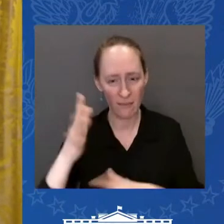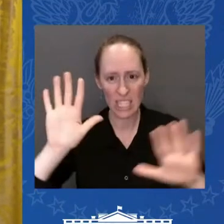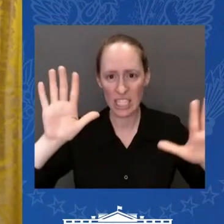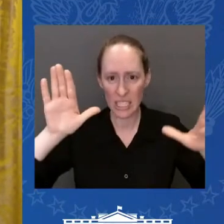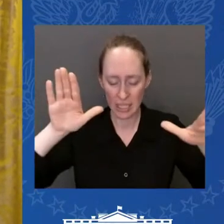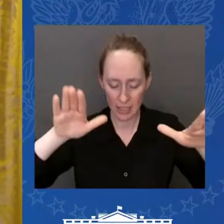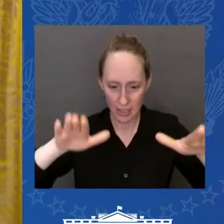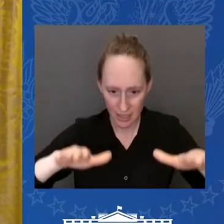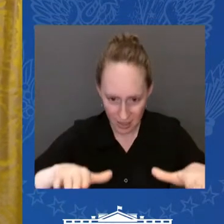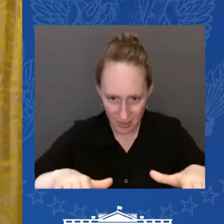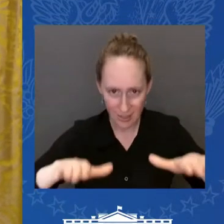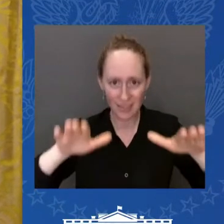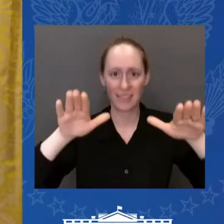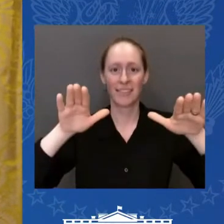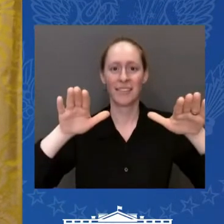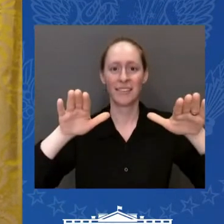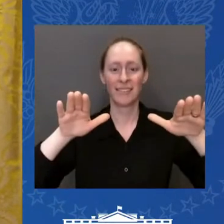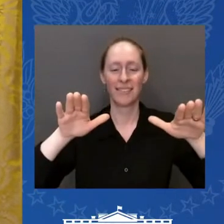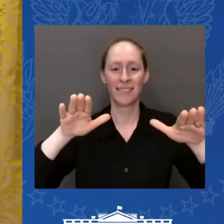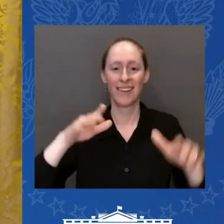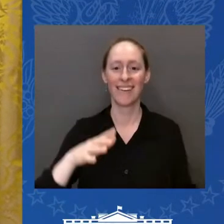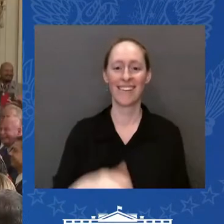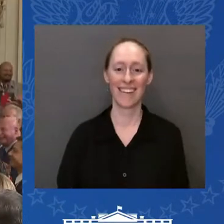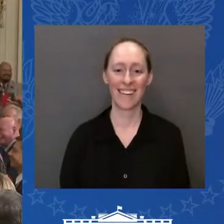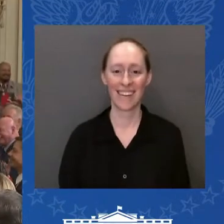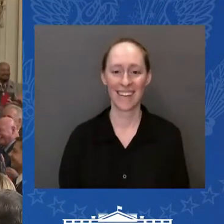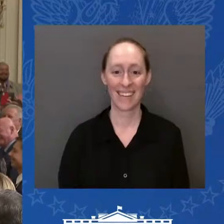that $10 billion we just gave you, right?